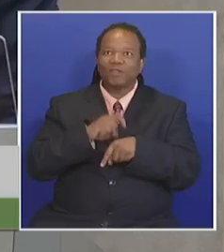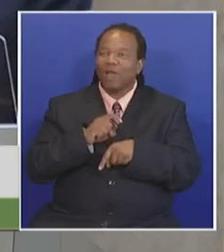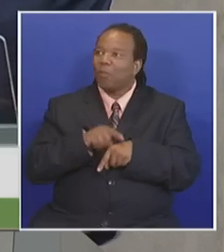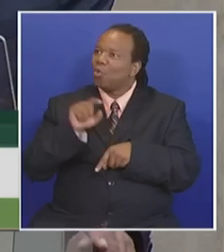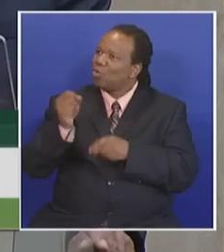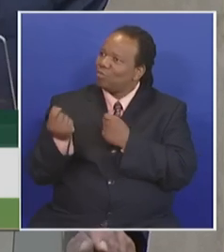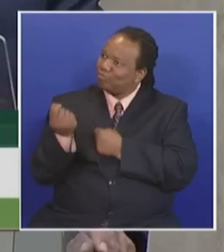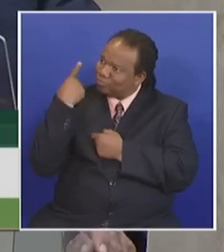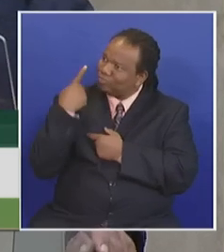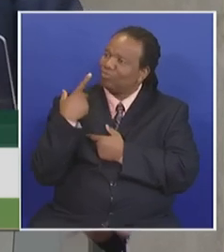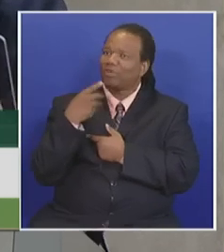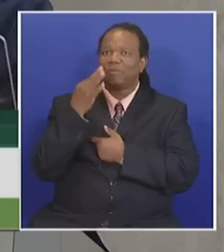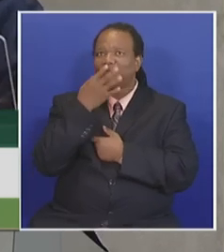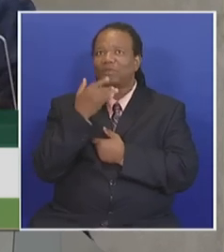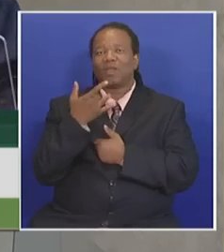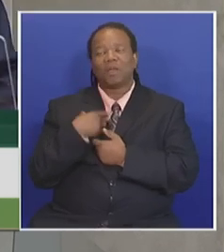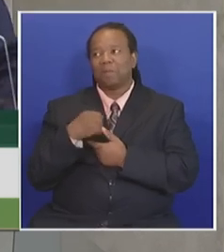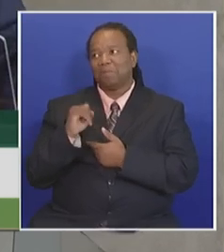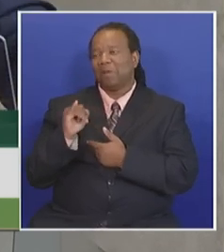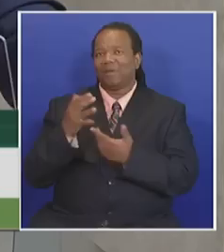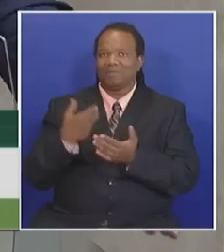tragic. Very, very tragic.